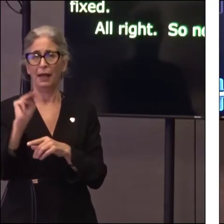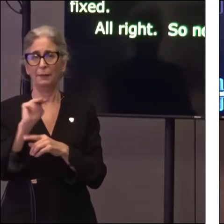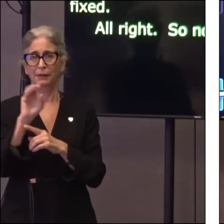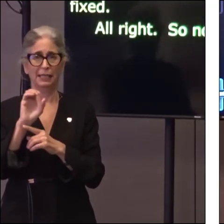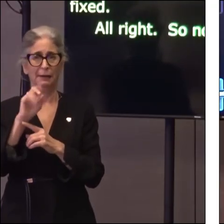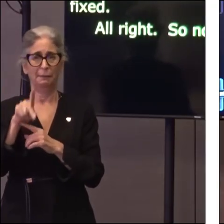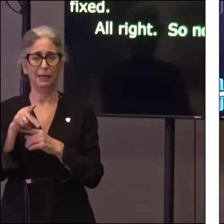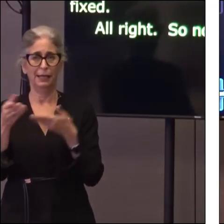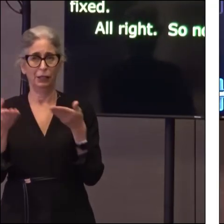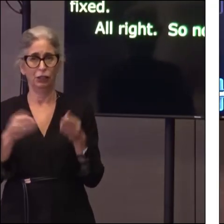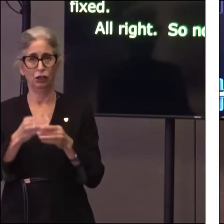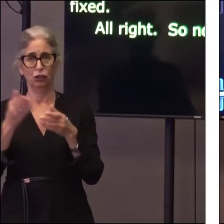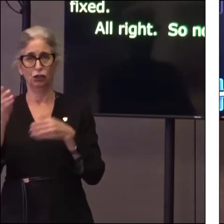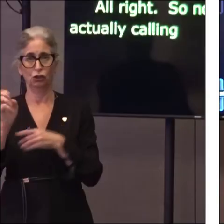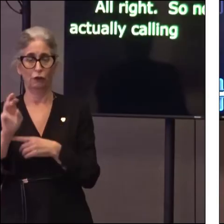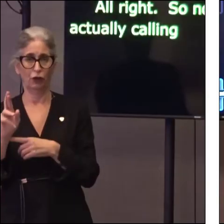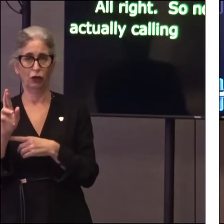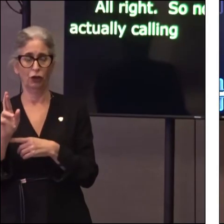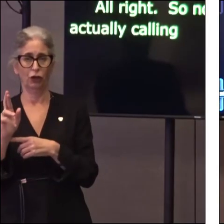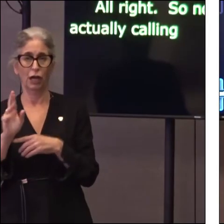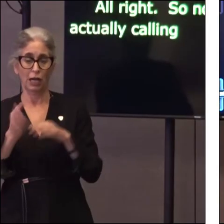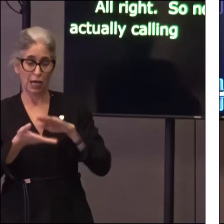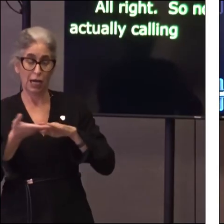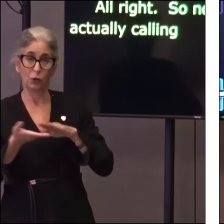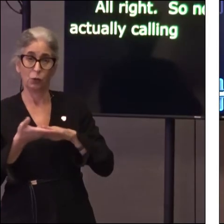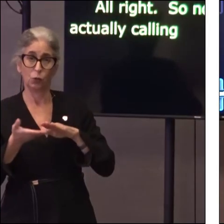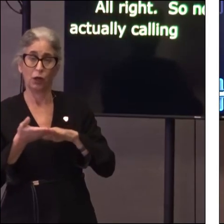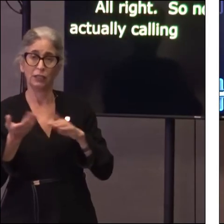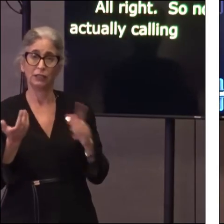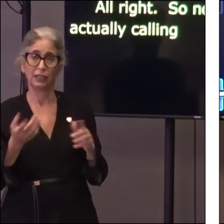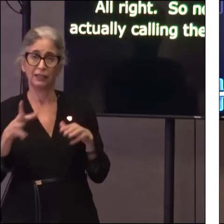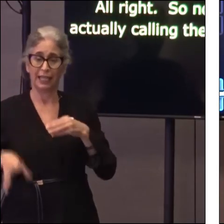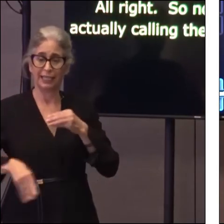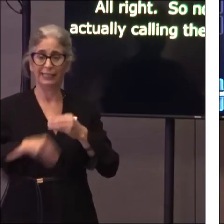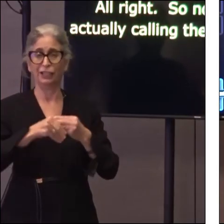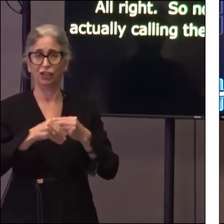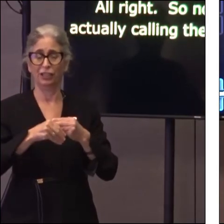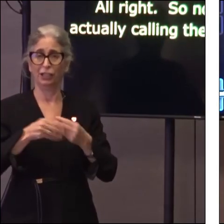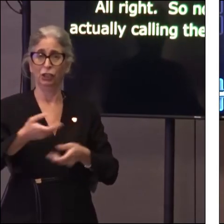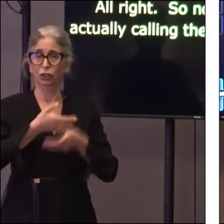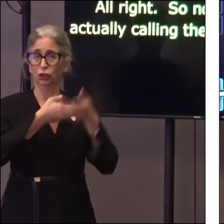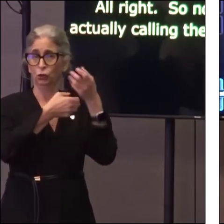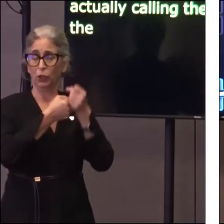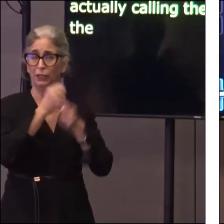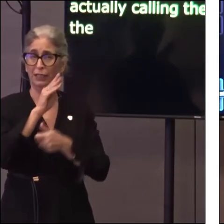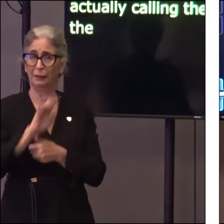server, which under the hood runs our Axe DevTools extension. Trusted by